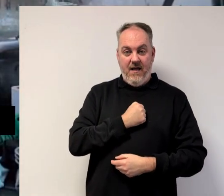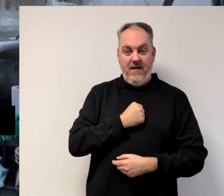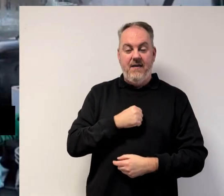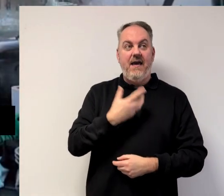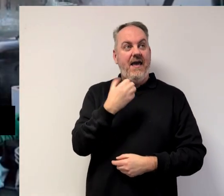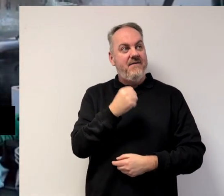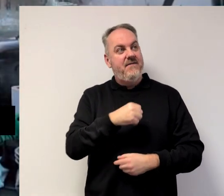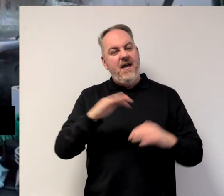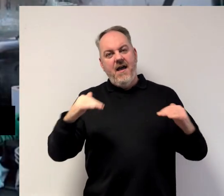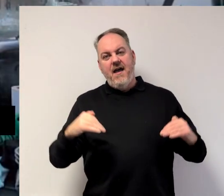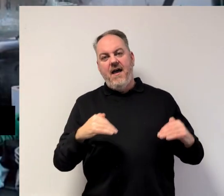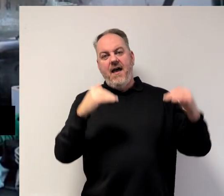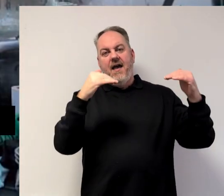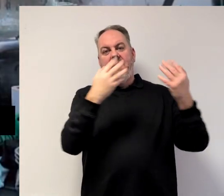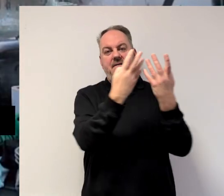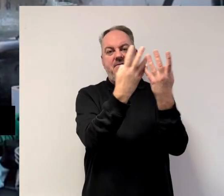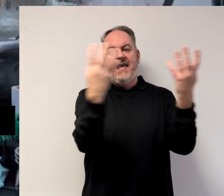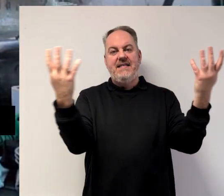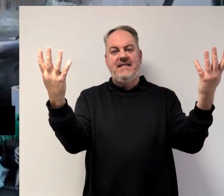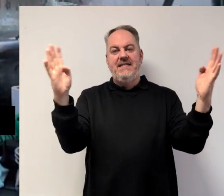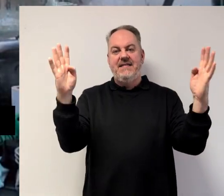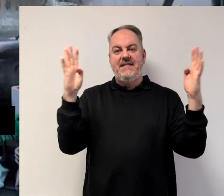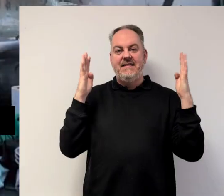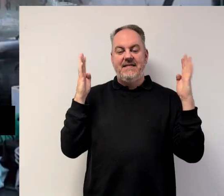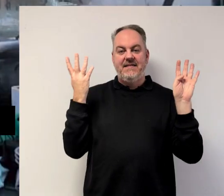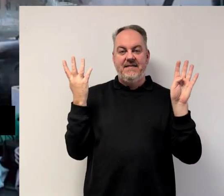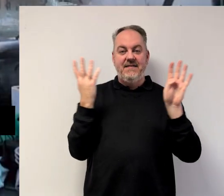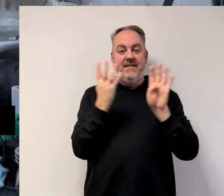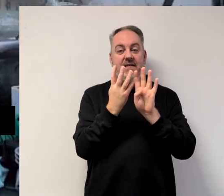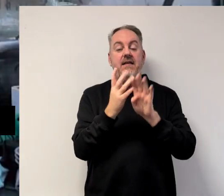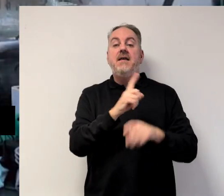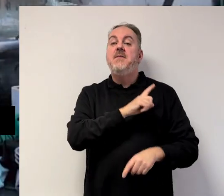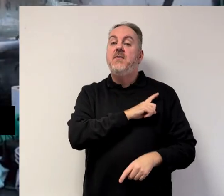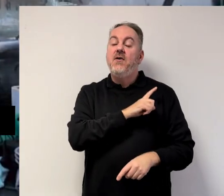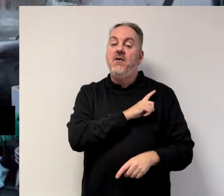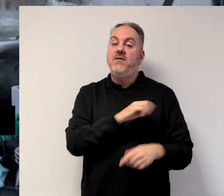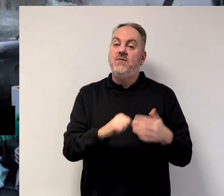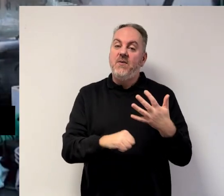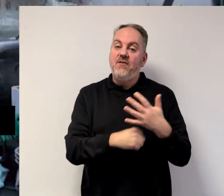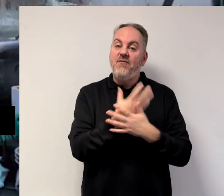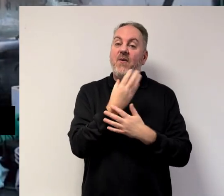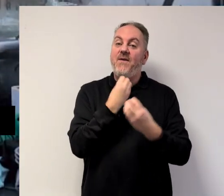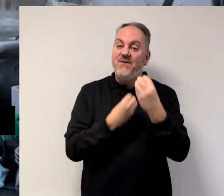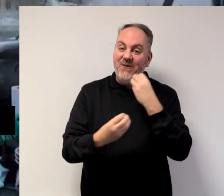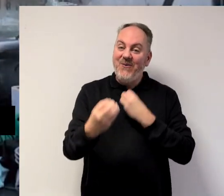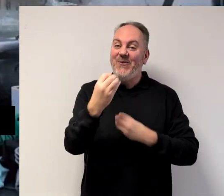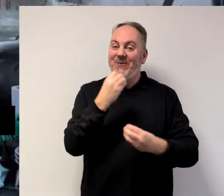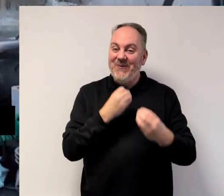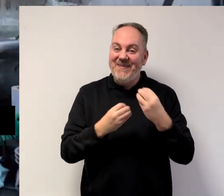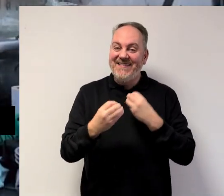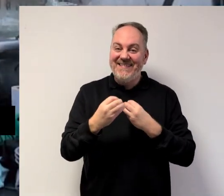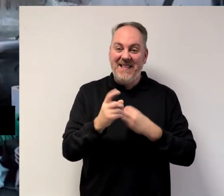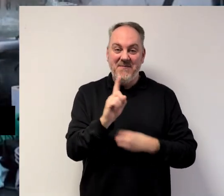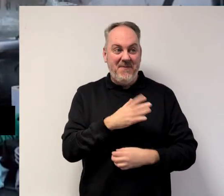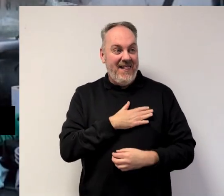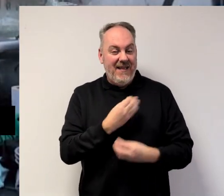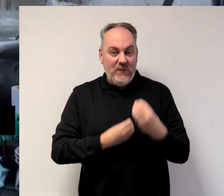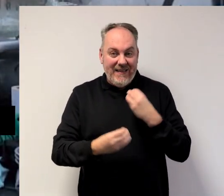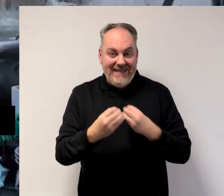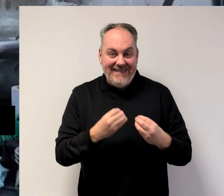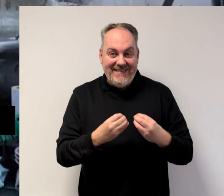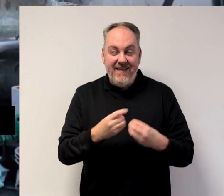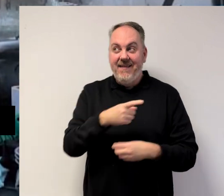it. Because we grow things to eat, a lot of things like to eat what we grow as well. So if you've